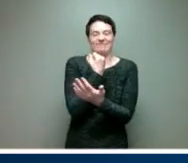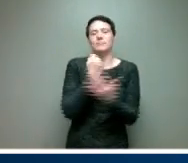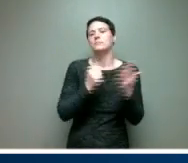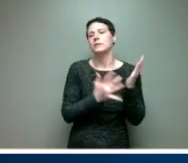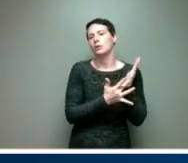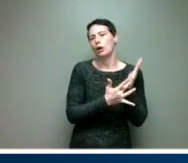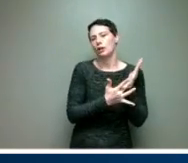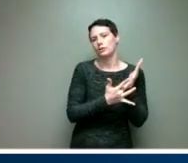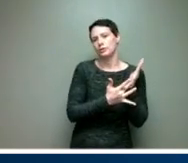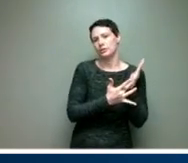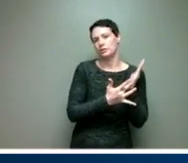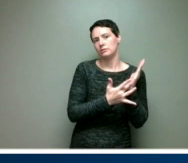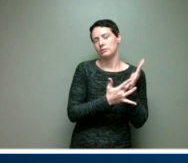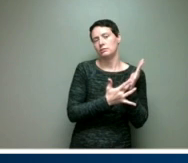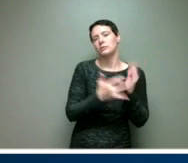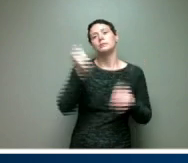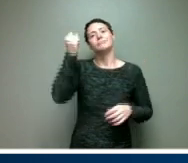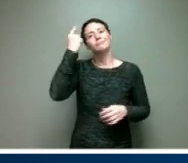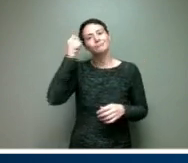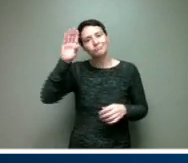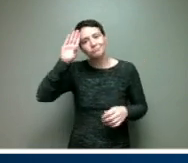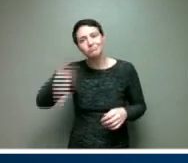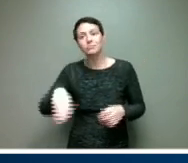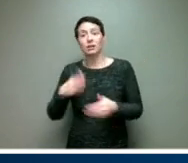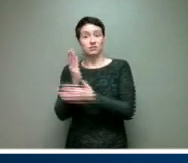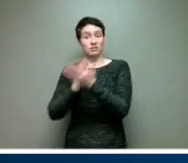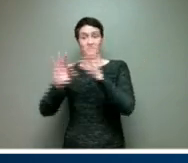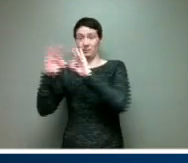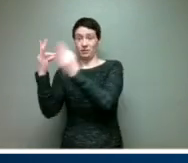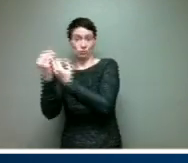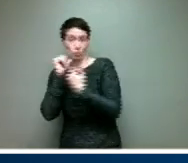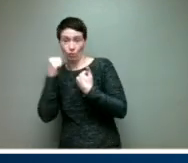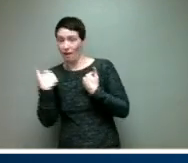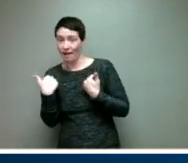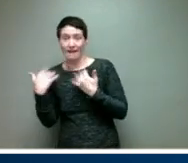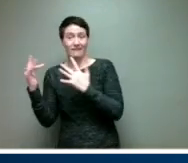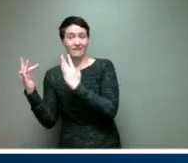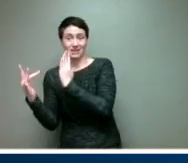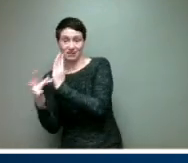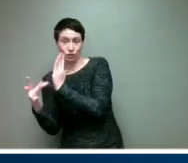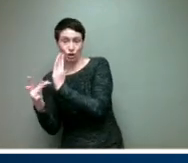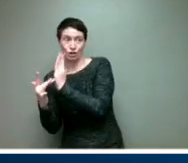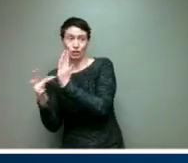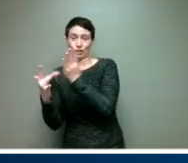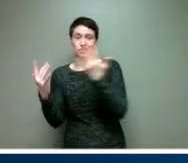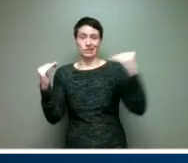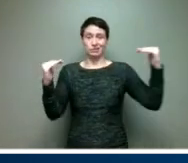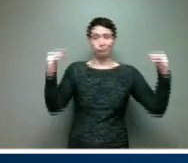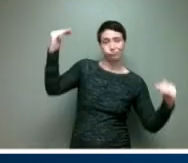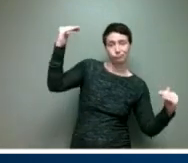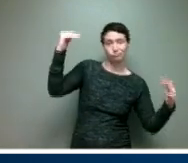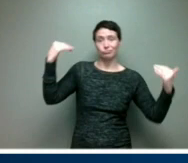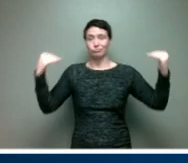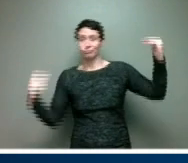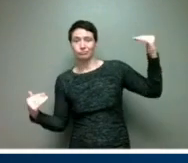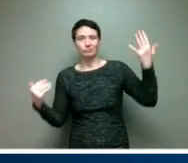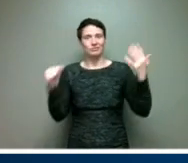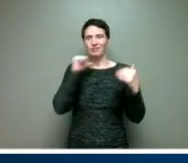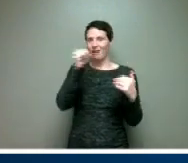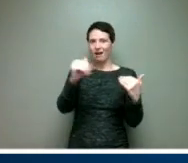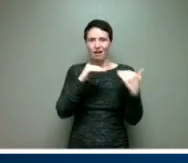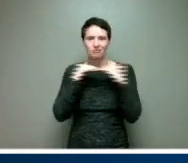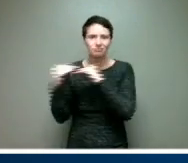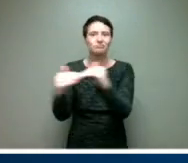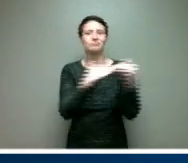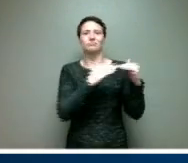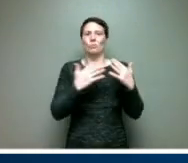in what kind of resources both children and parents can access to keep themselves enriched and learning. So,